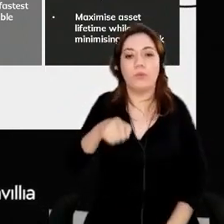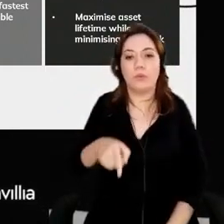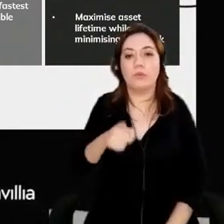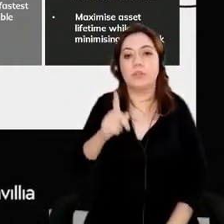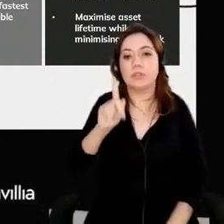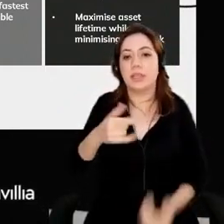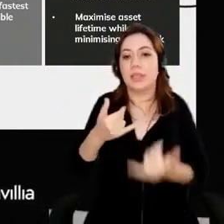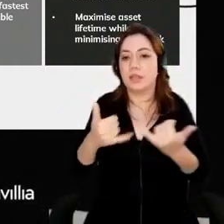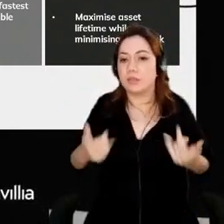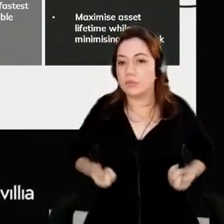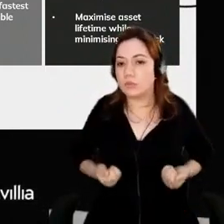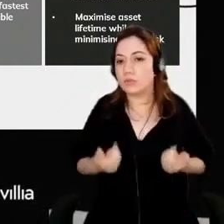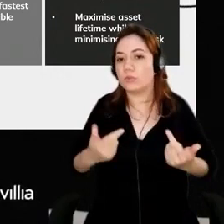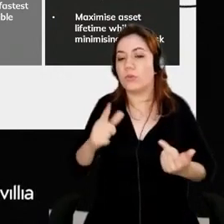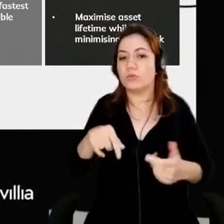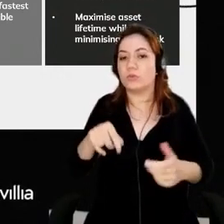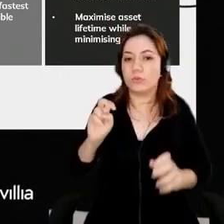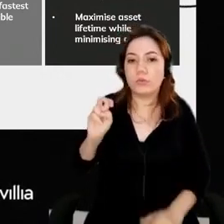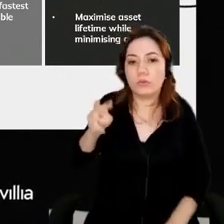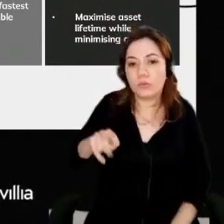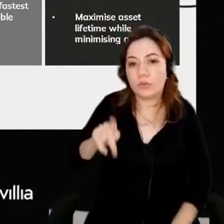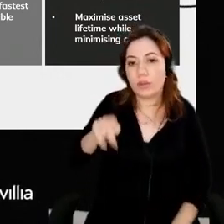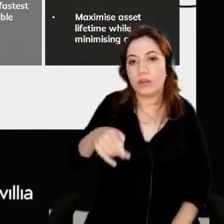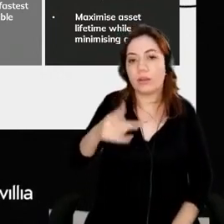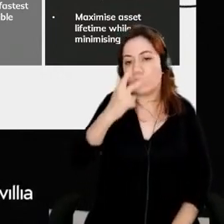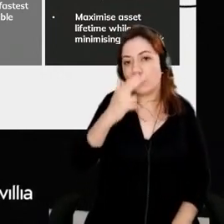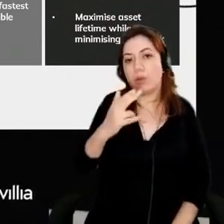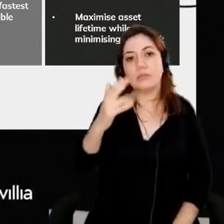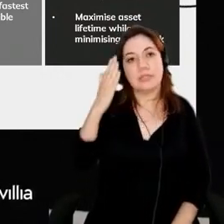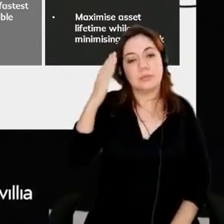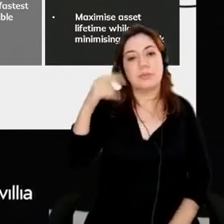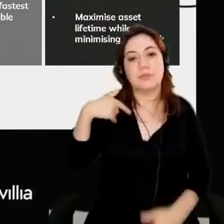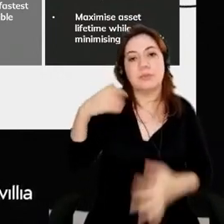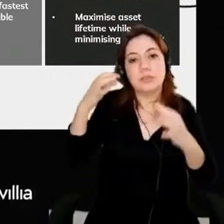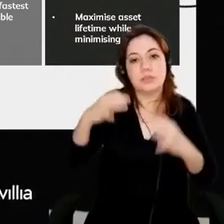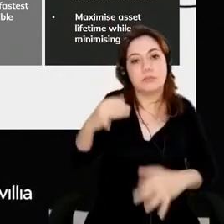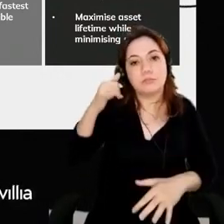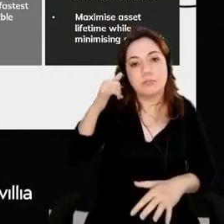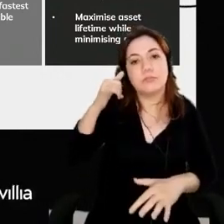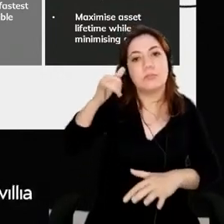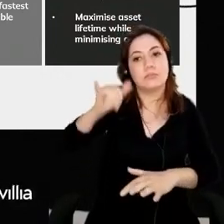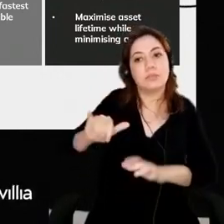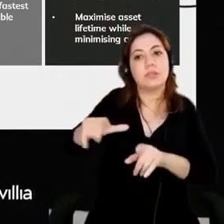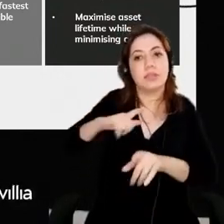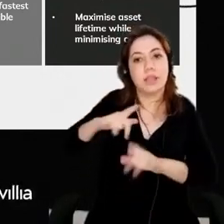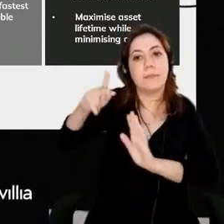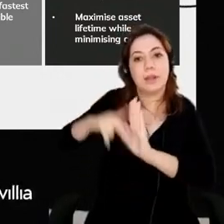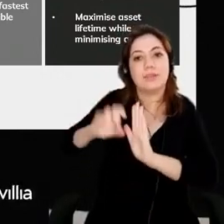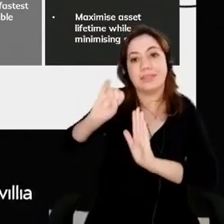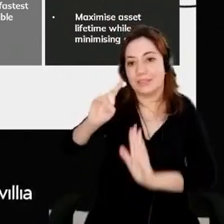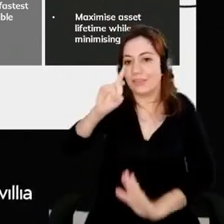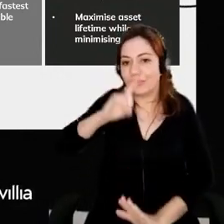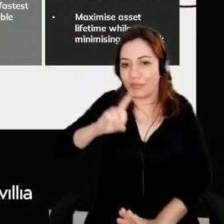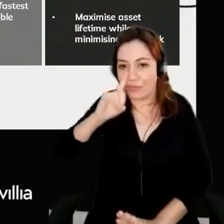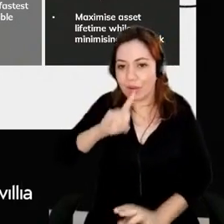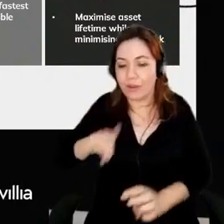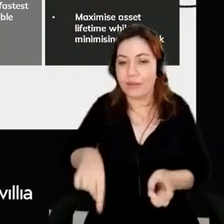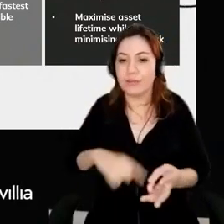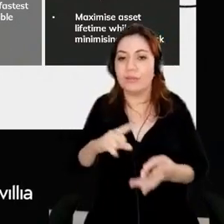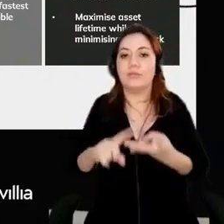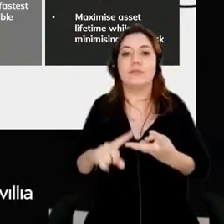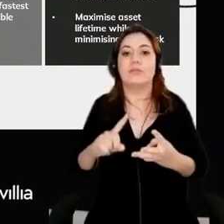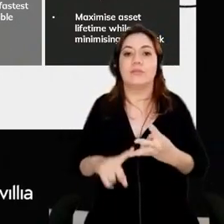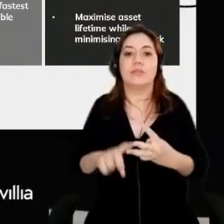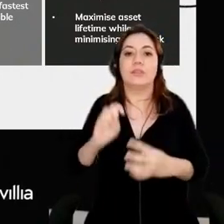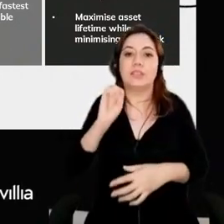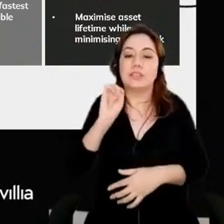that you prevent things like unplanned failures. And then the last piece is, you know, if you have capital, how do you, are you able to